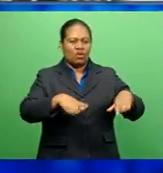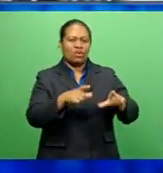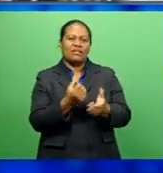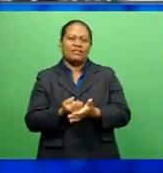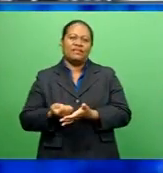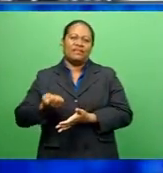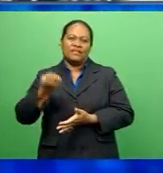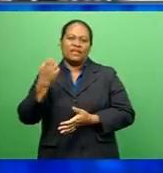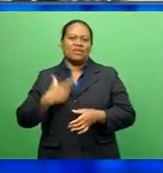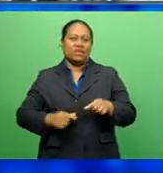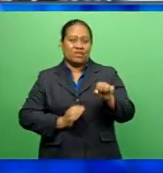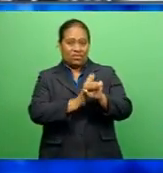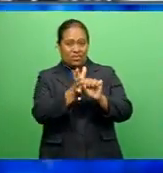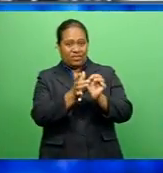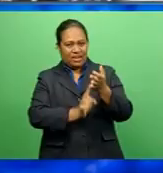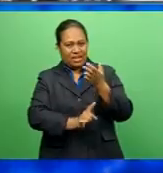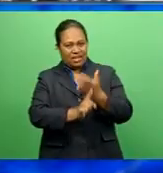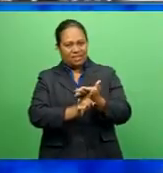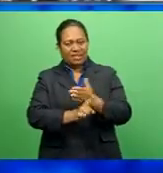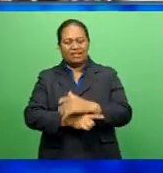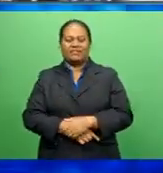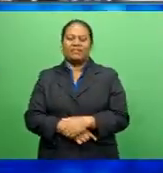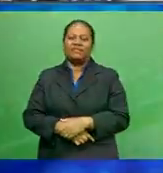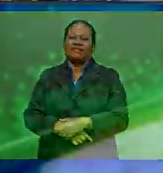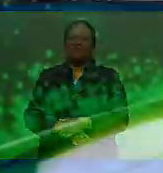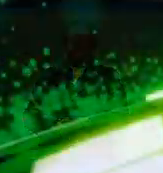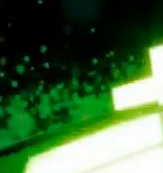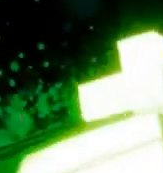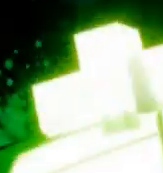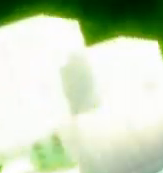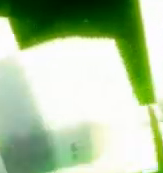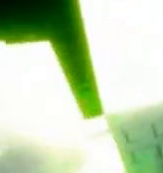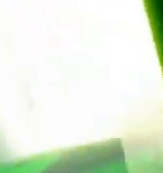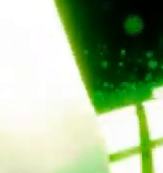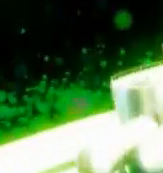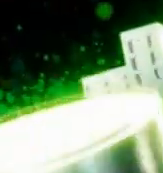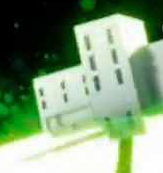in the face of COVID-19. Jeshulal reports.